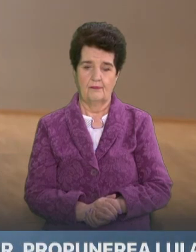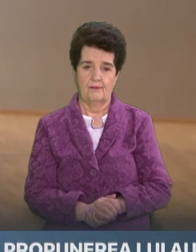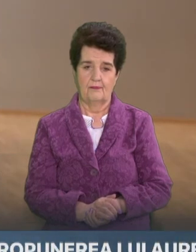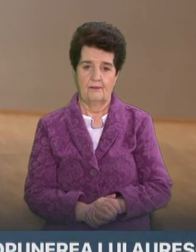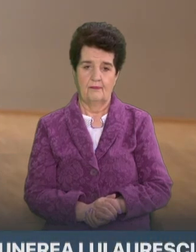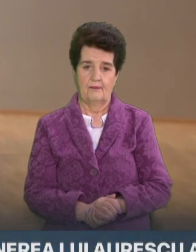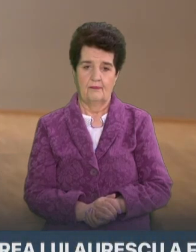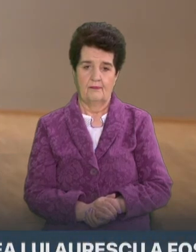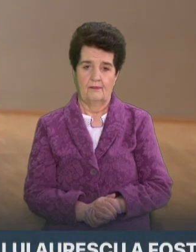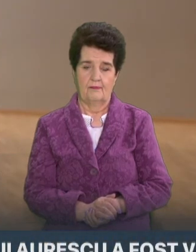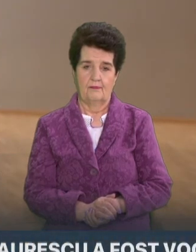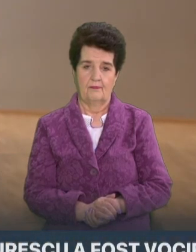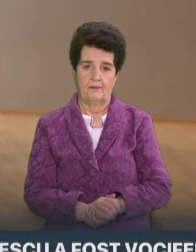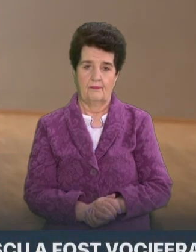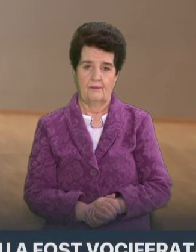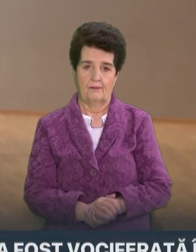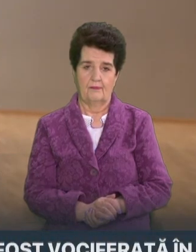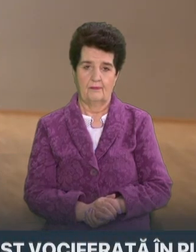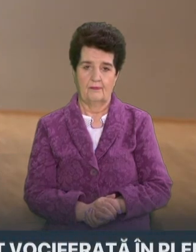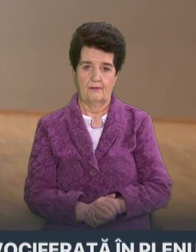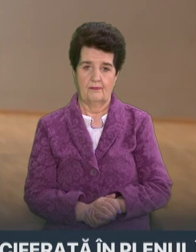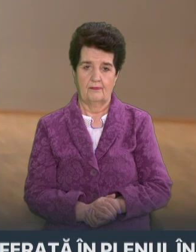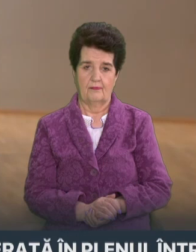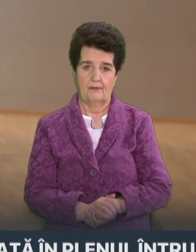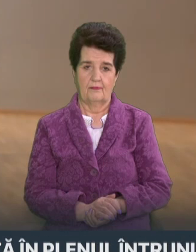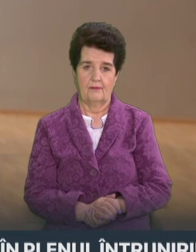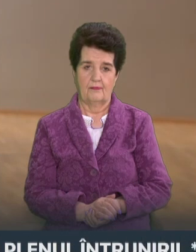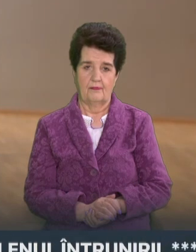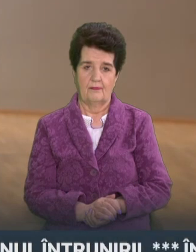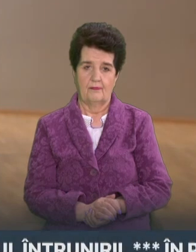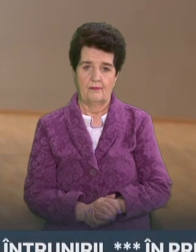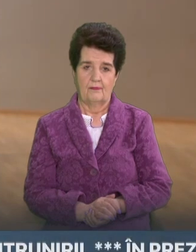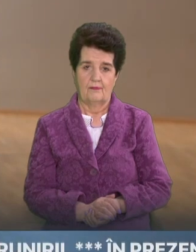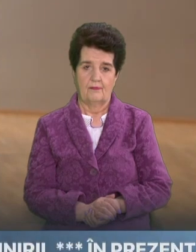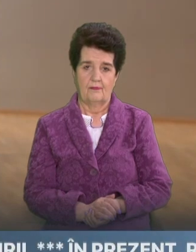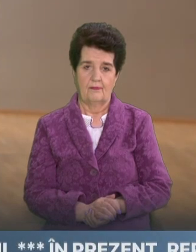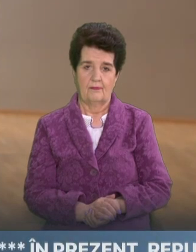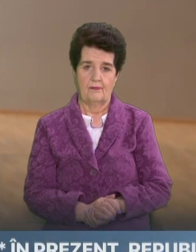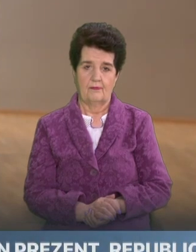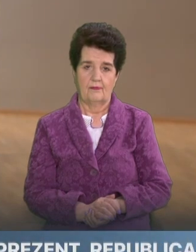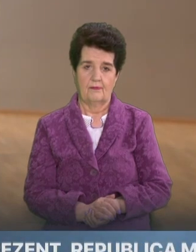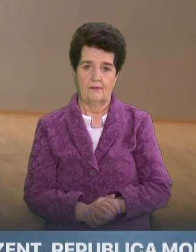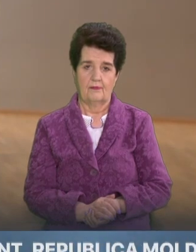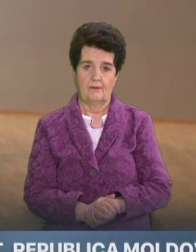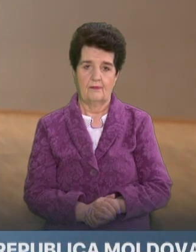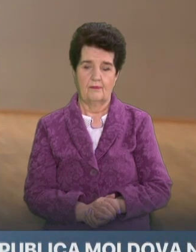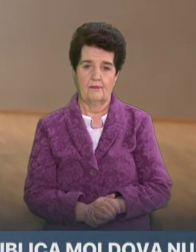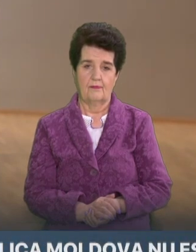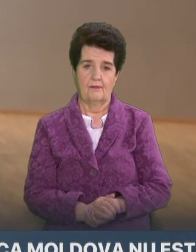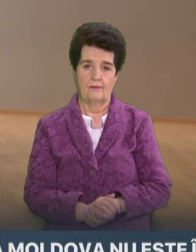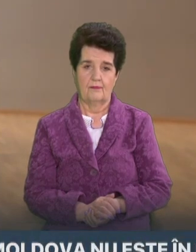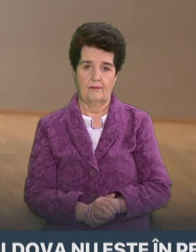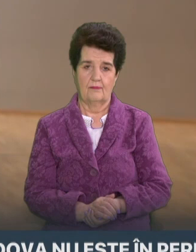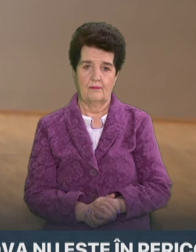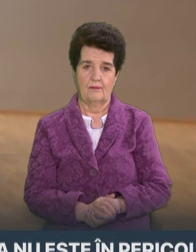created. I have proposed the creation of this sanctions regime on the 20th of February during the Foreign Affairs Council, and I'm glad that in a